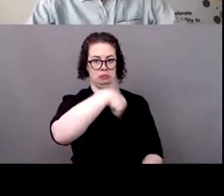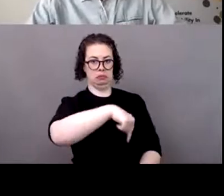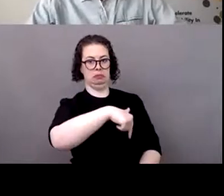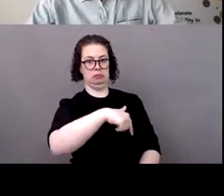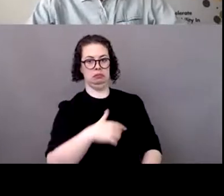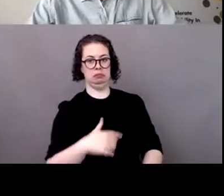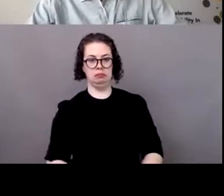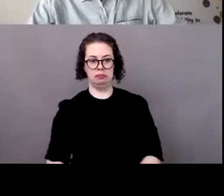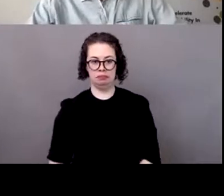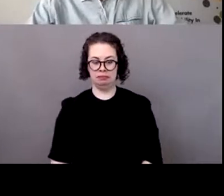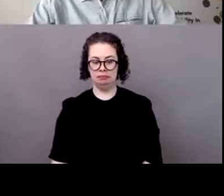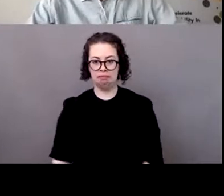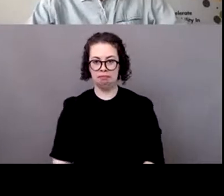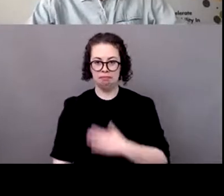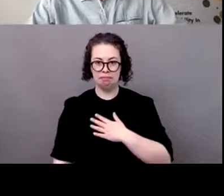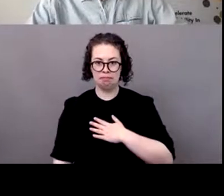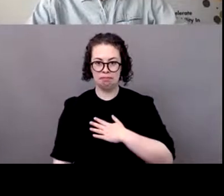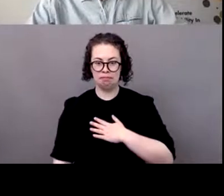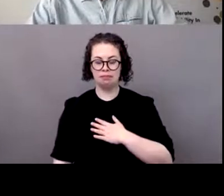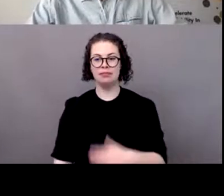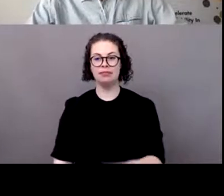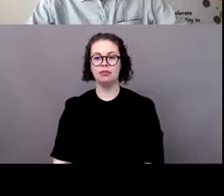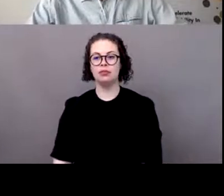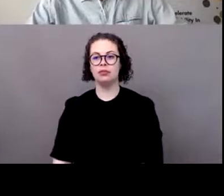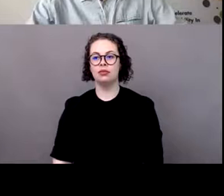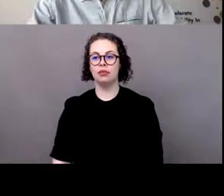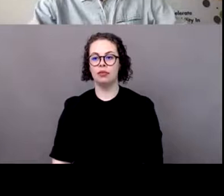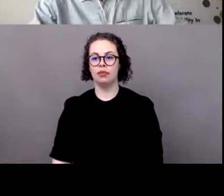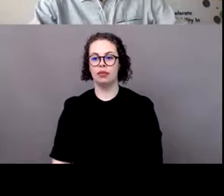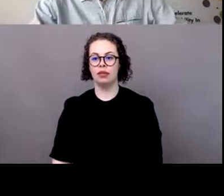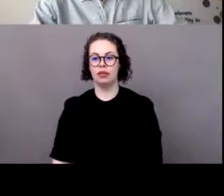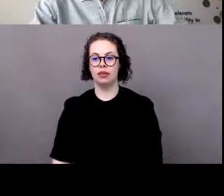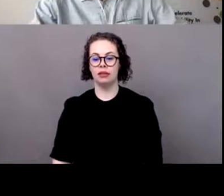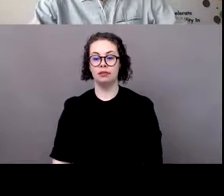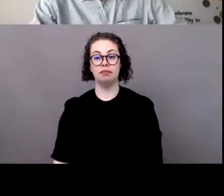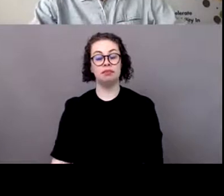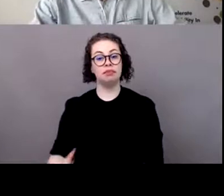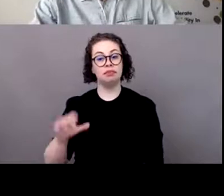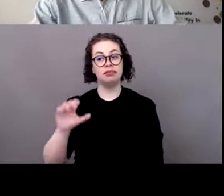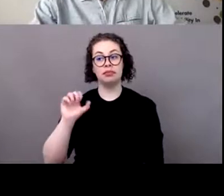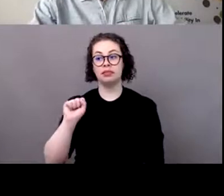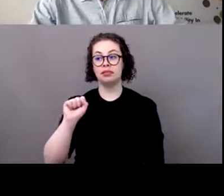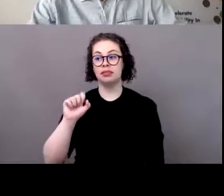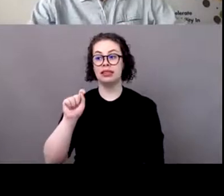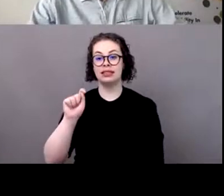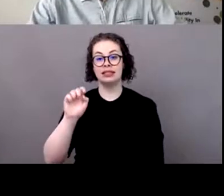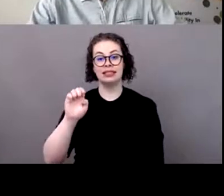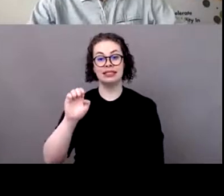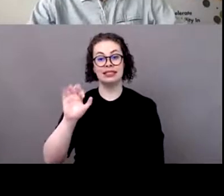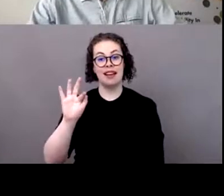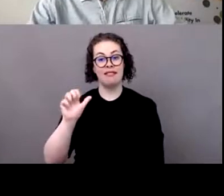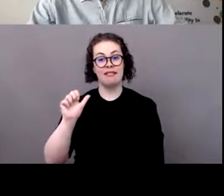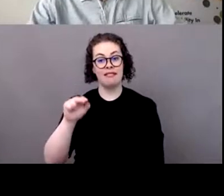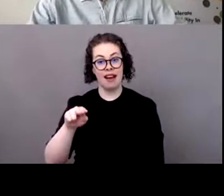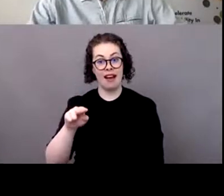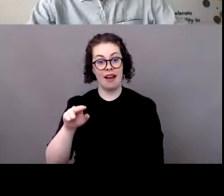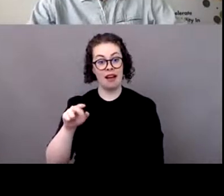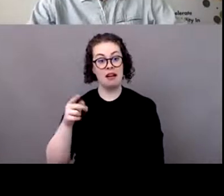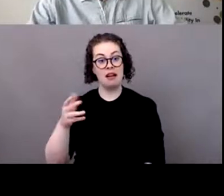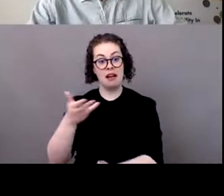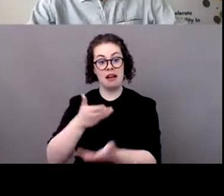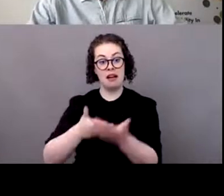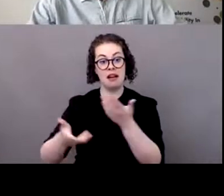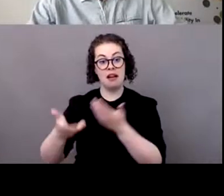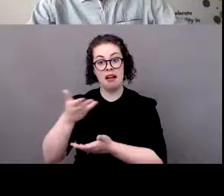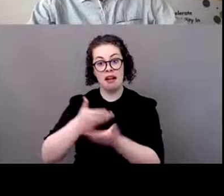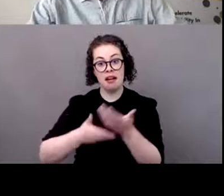Stefan, it's very interesting to what we've just heard about the idea that we need drastic